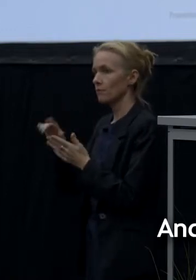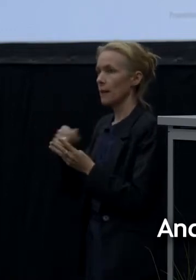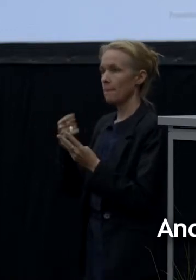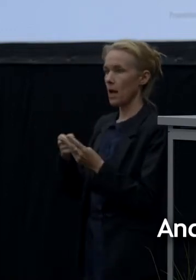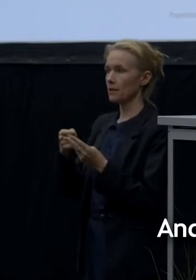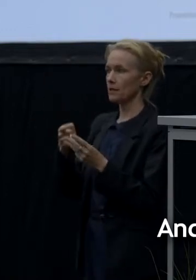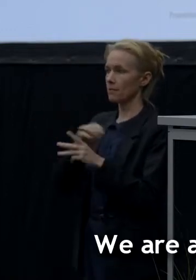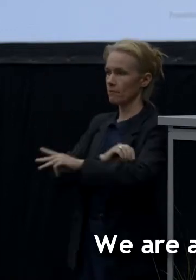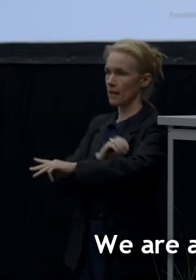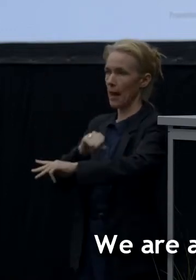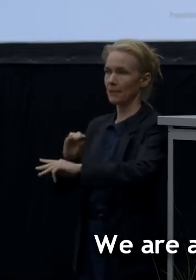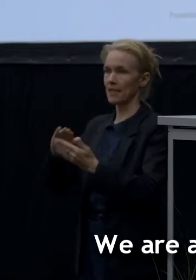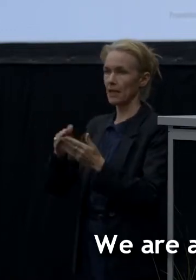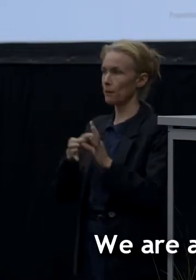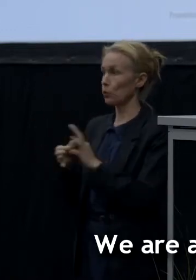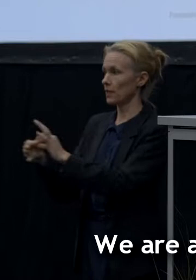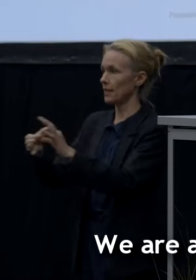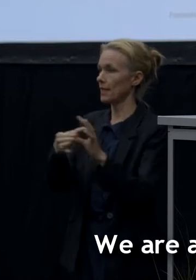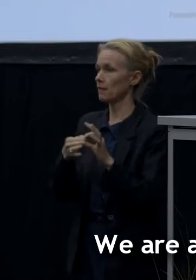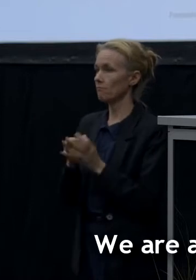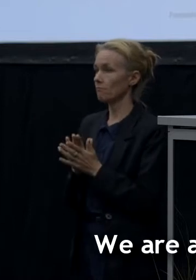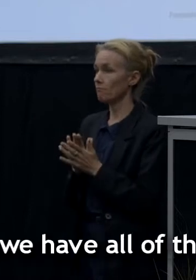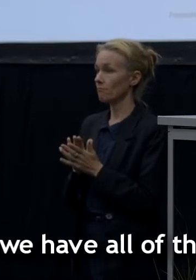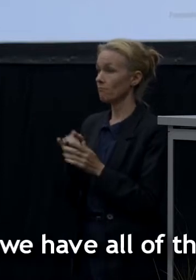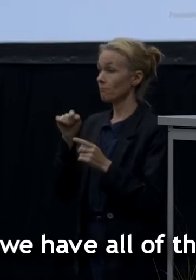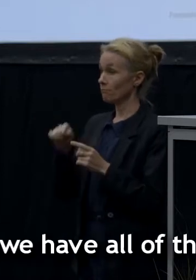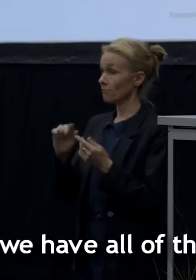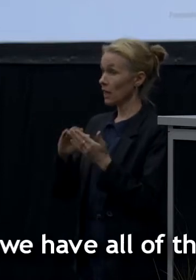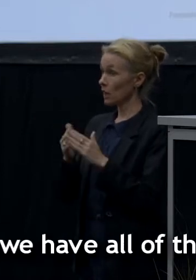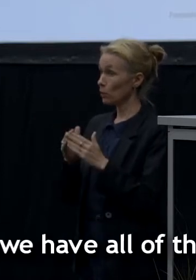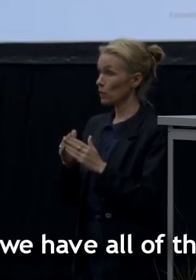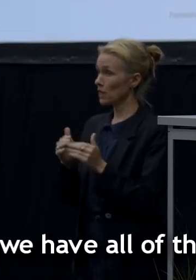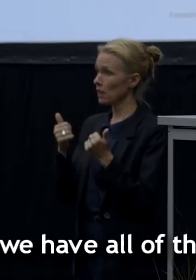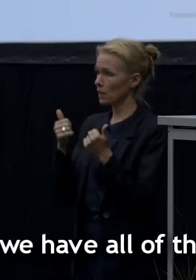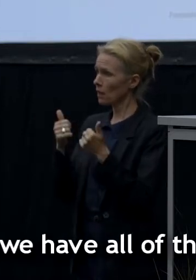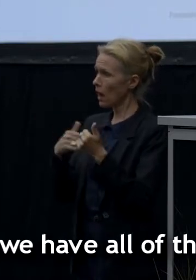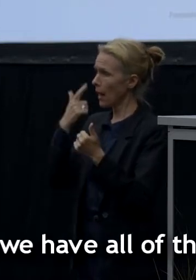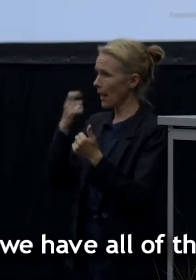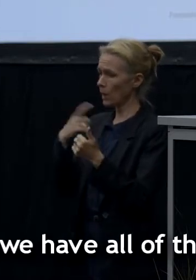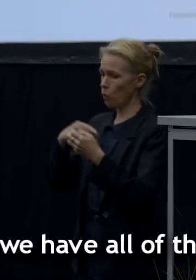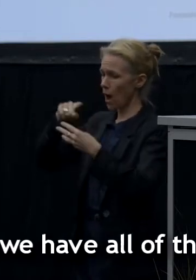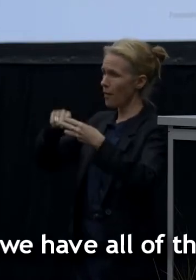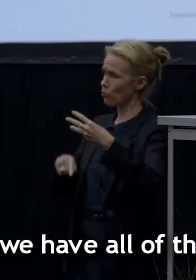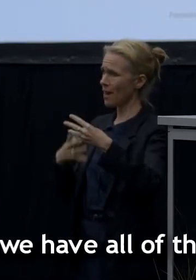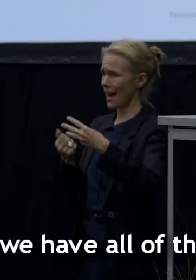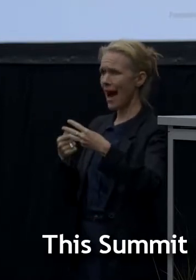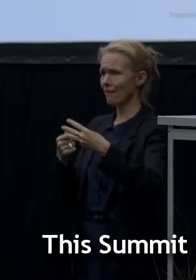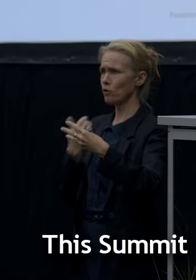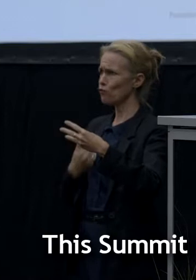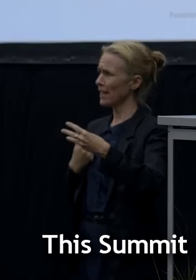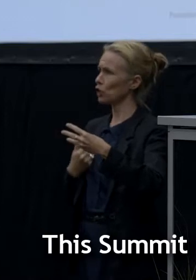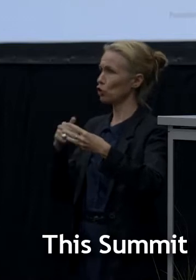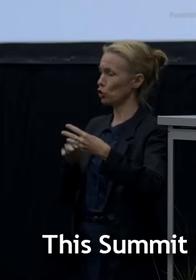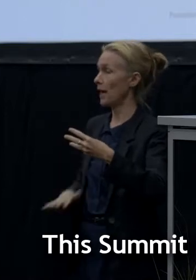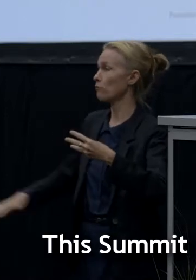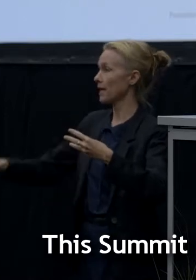community. We are a community at a huge advantage, as we have all these essential components within our district. This